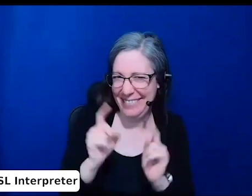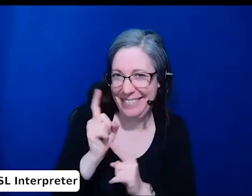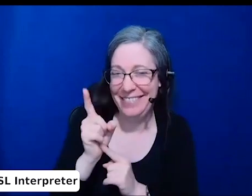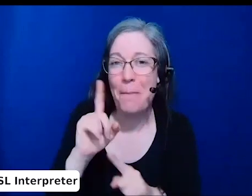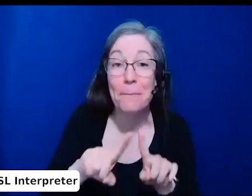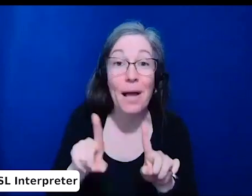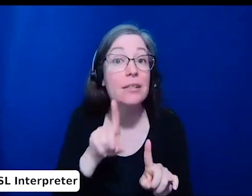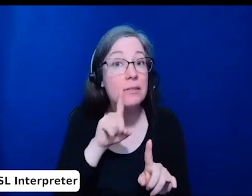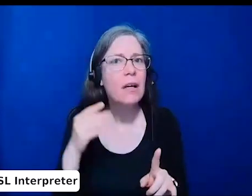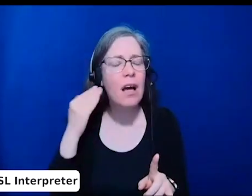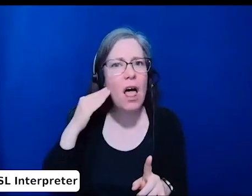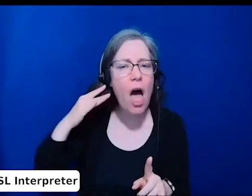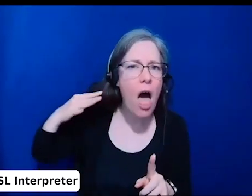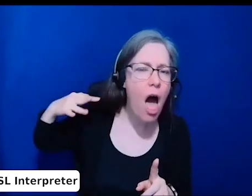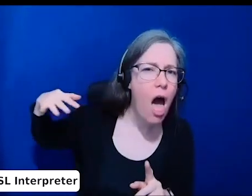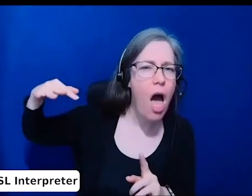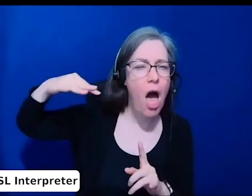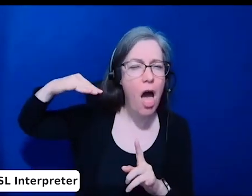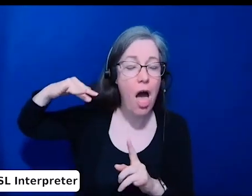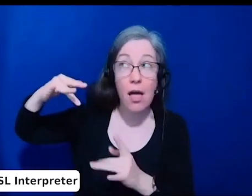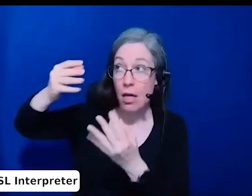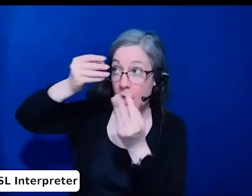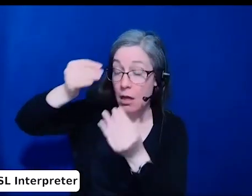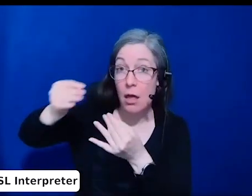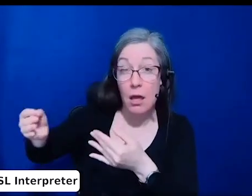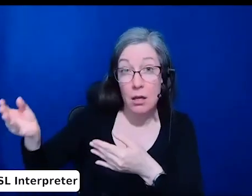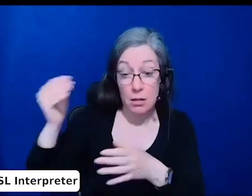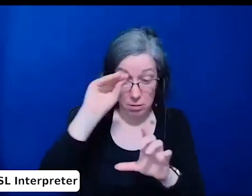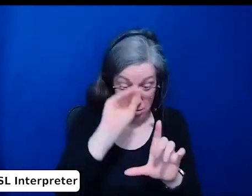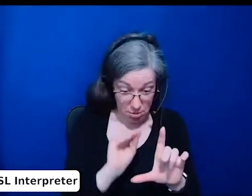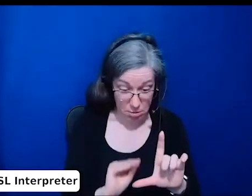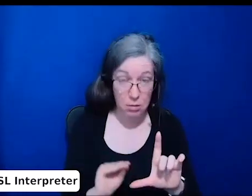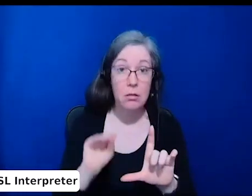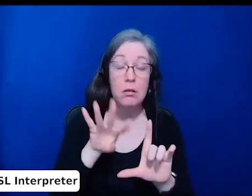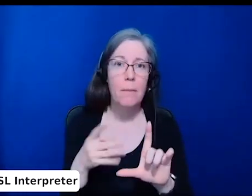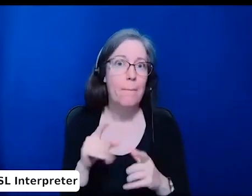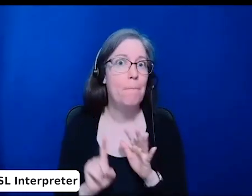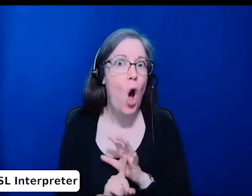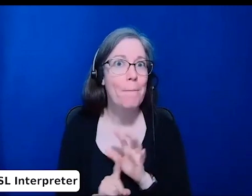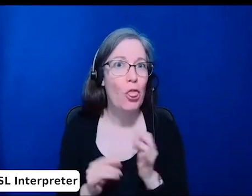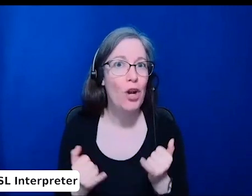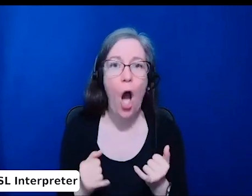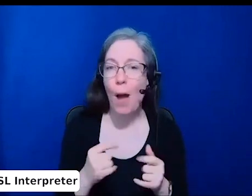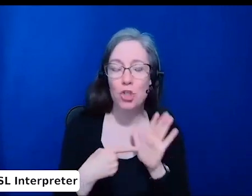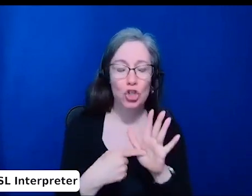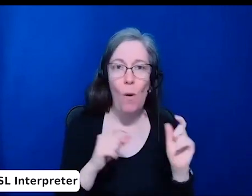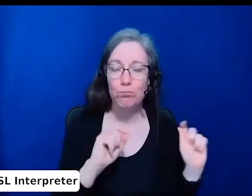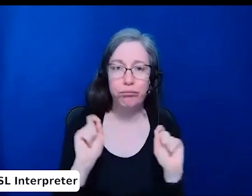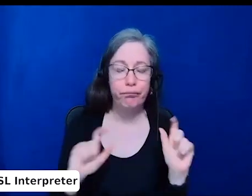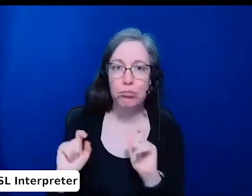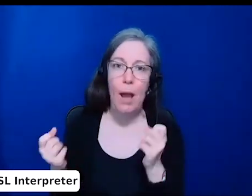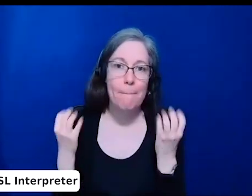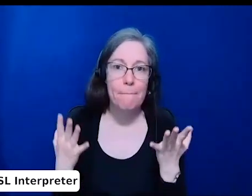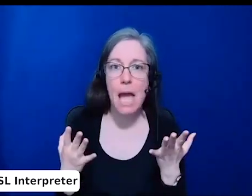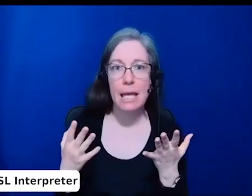that data sonification in astronomy has become pretty popular recently. I'm just flashing up a bunch of sort of